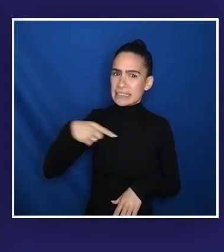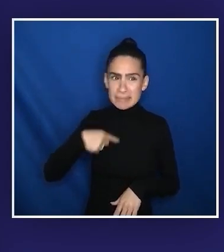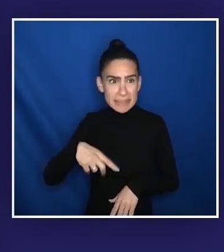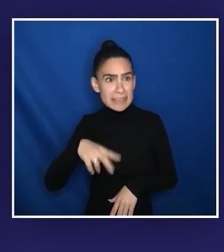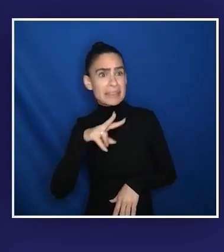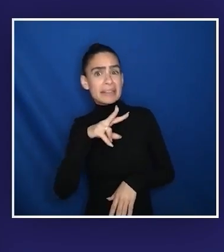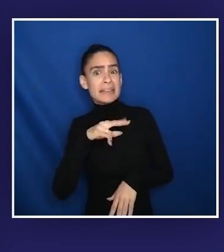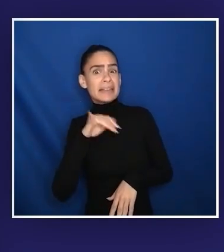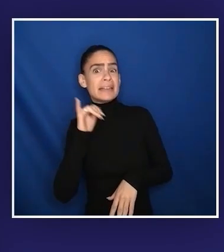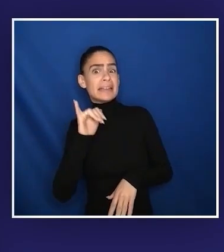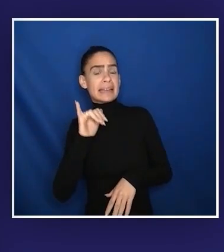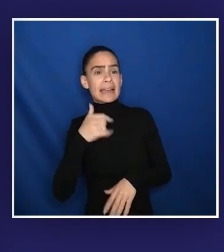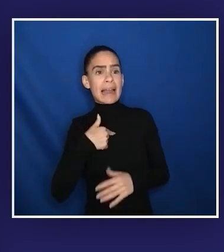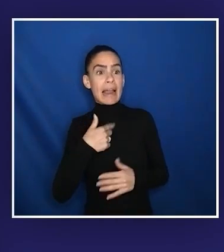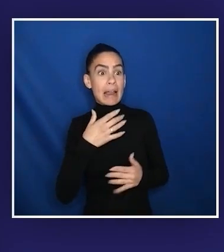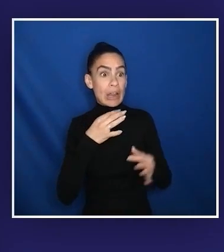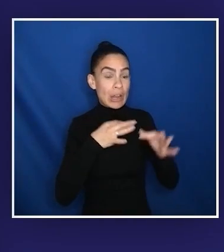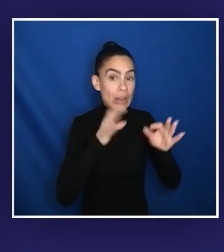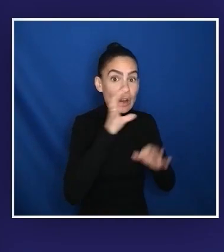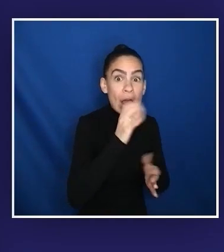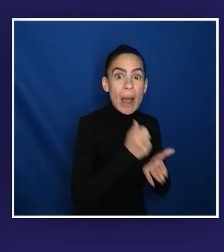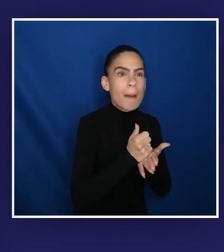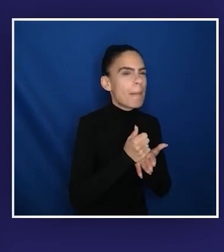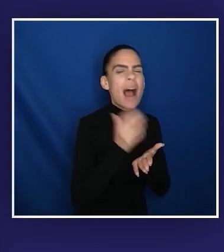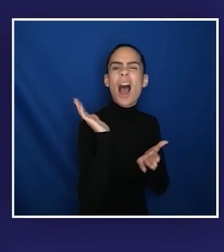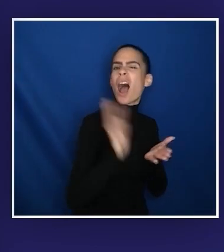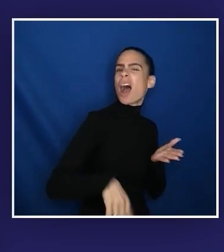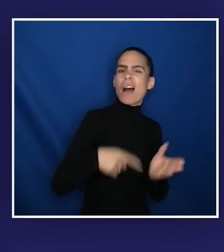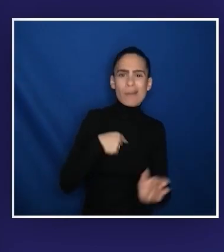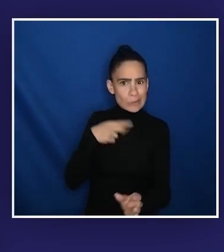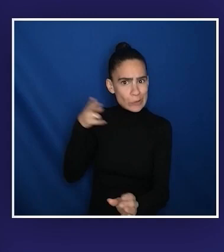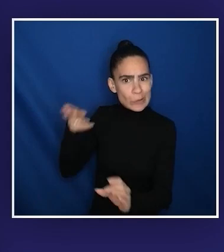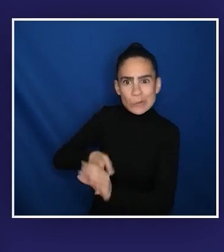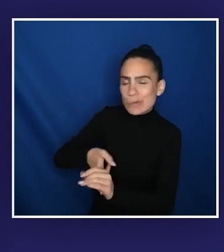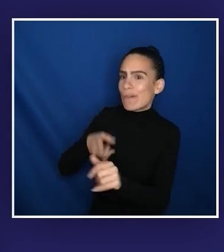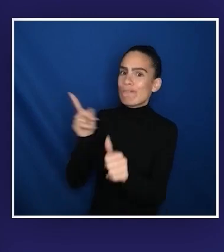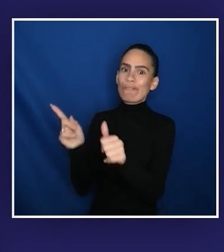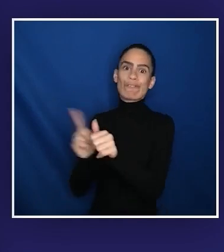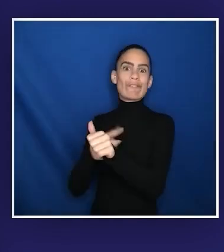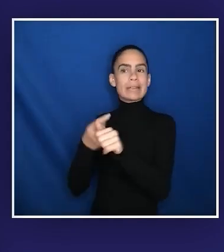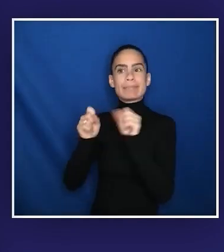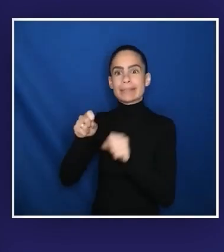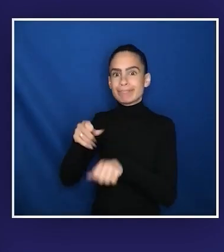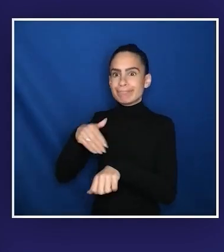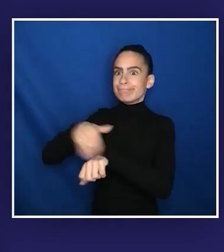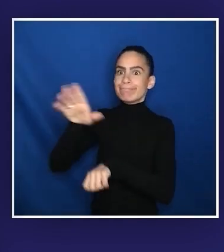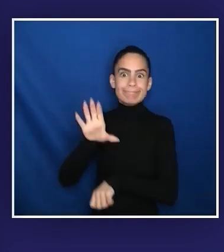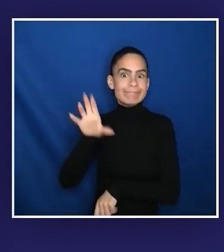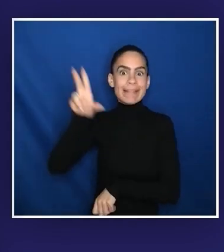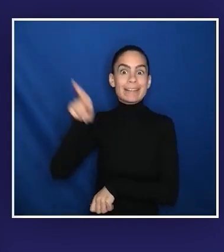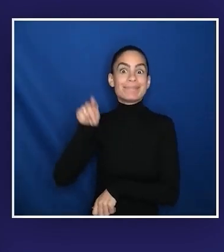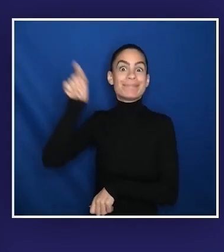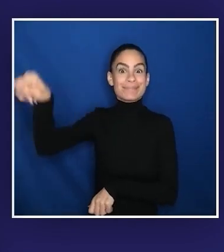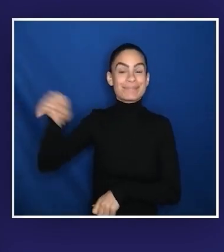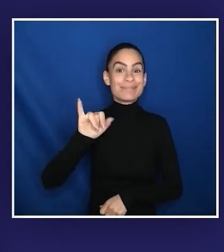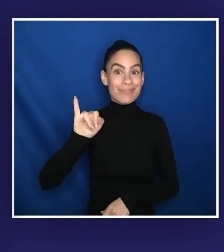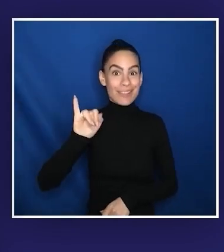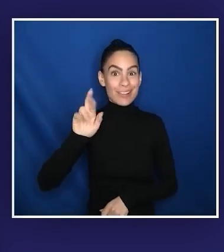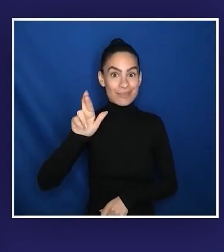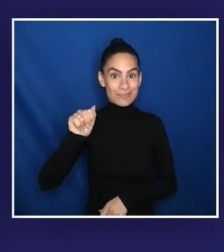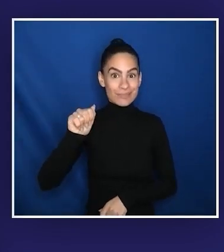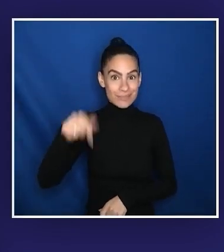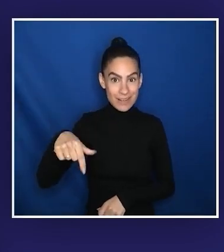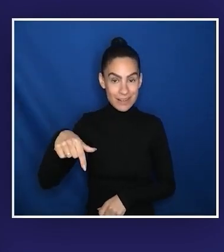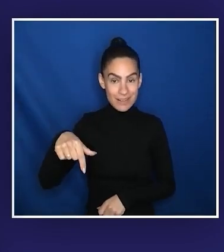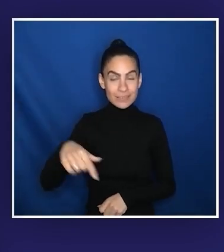have PTSD. And instead of really seeking help, I jumped on the first deployment I could back